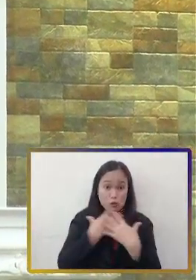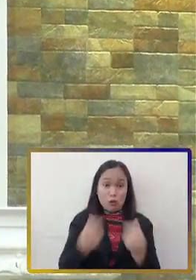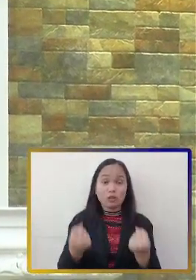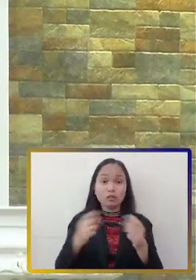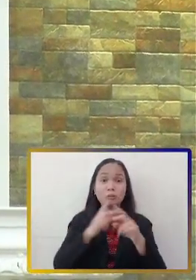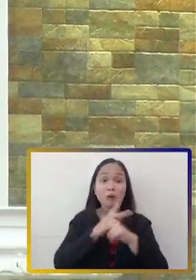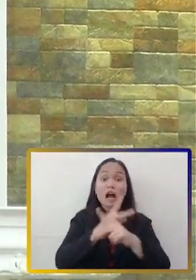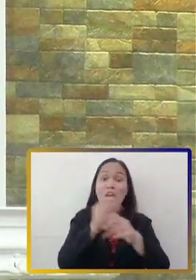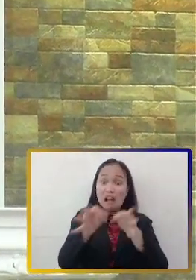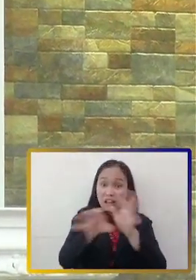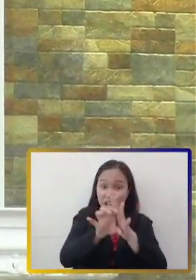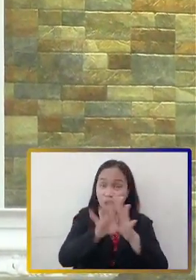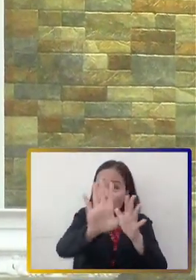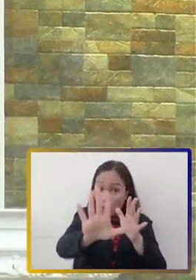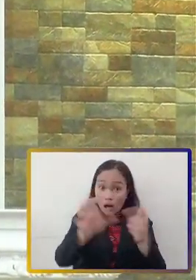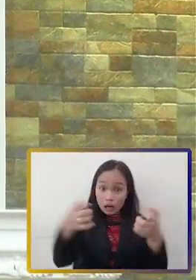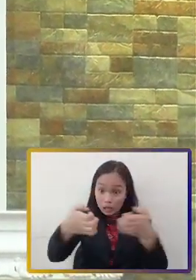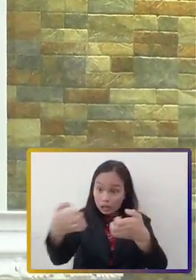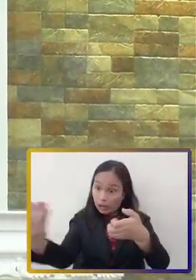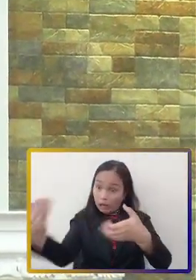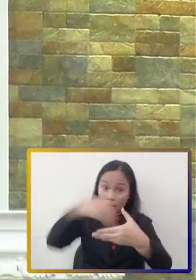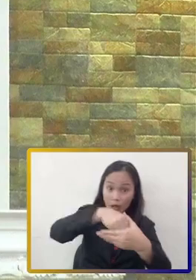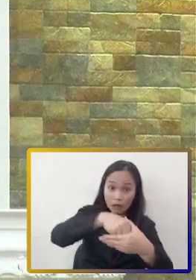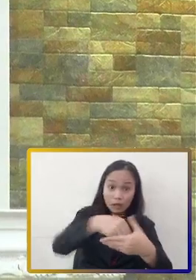ay kalaban?